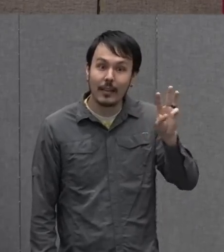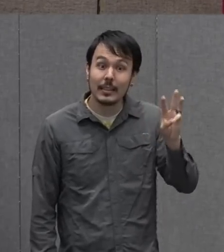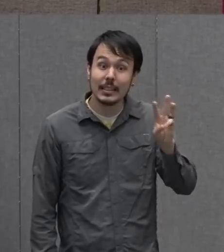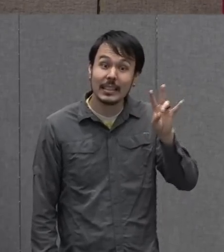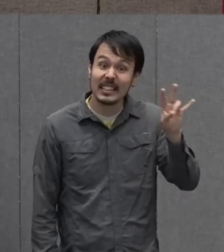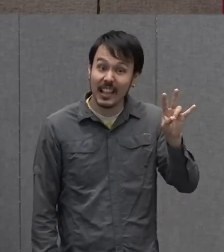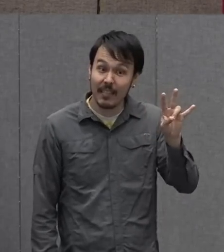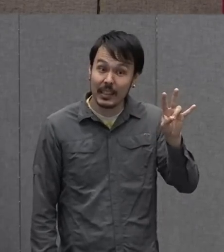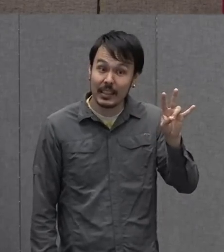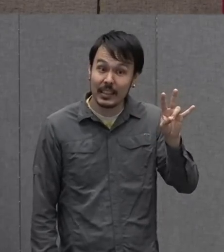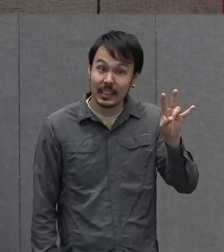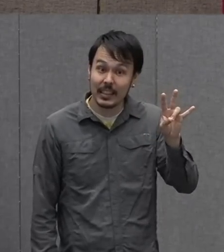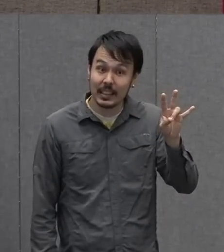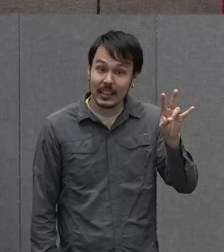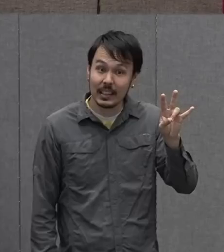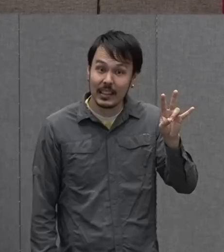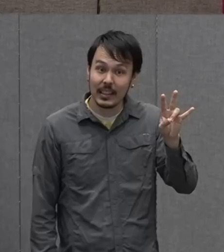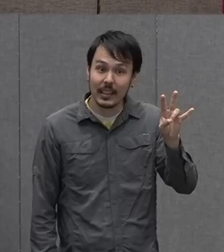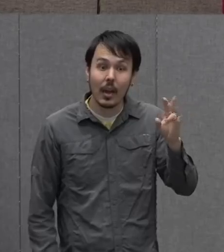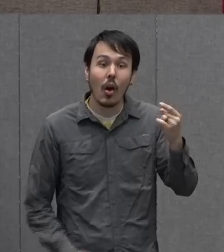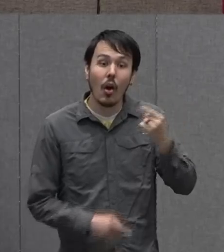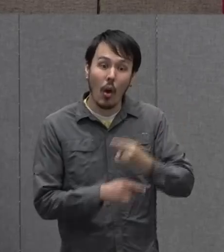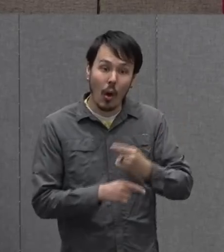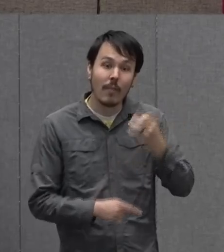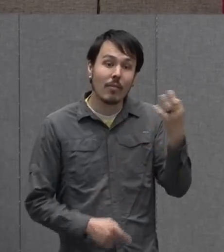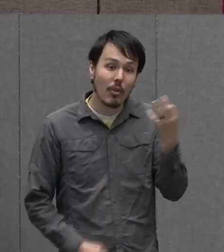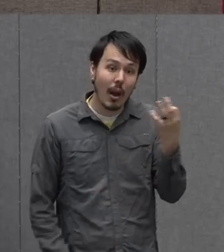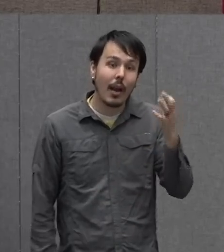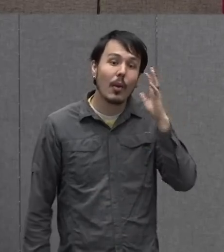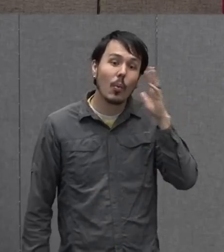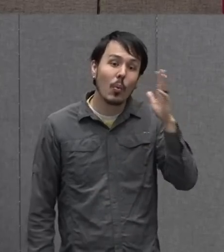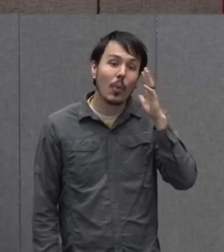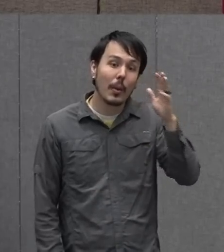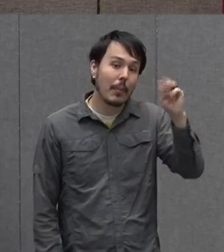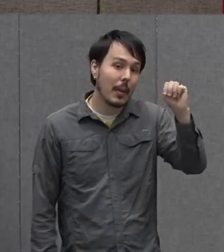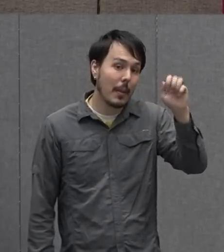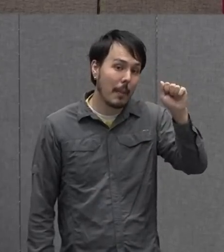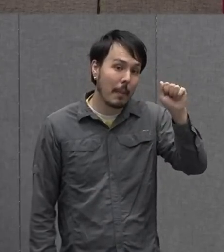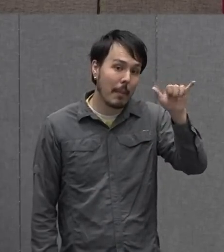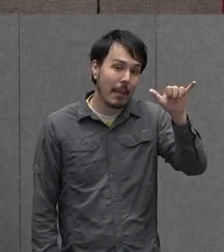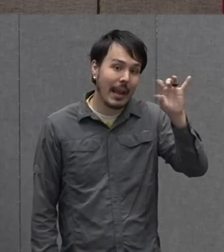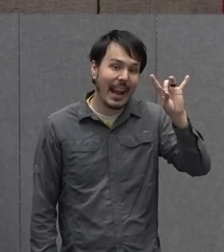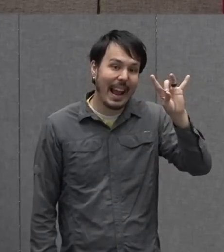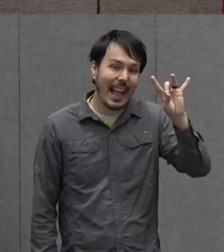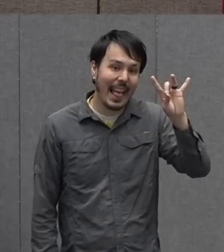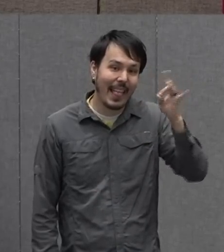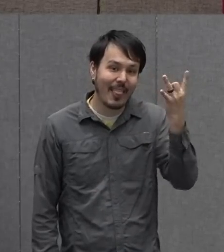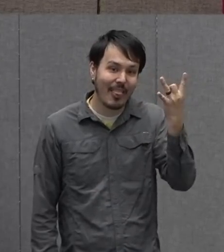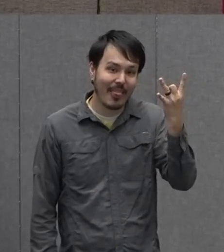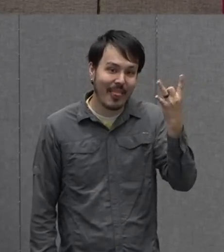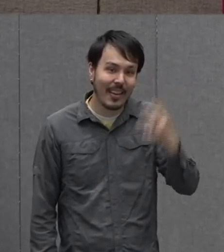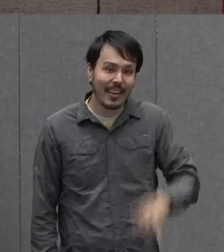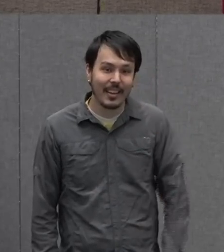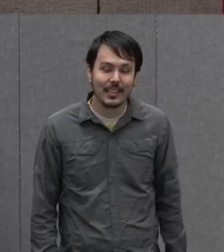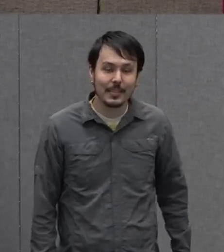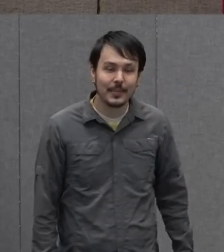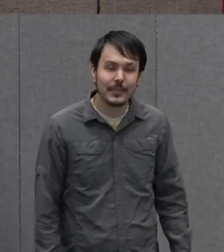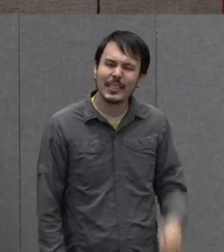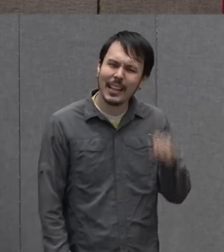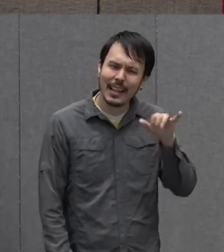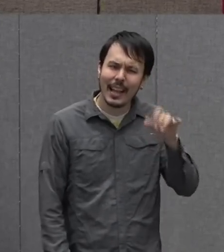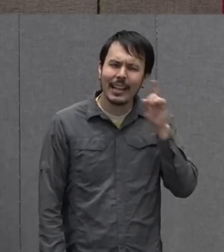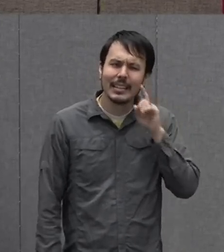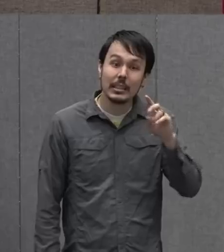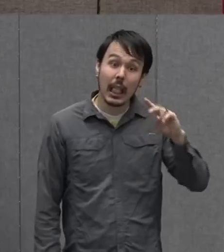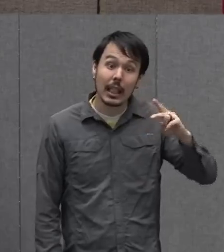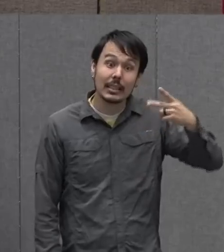7. On Friday will be May 8th. This is our second Friday of